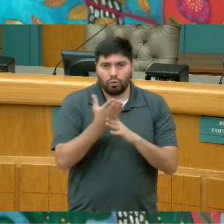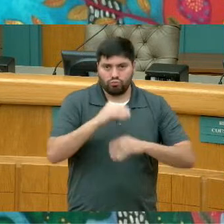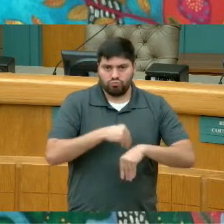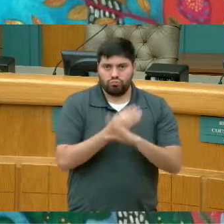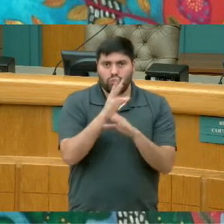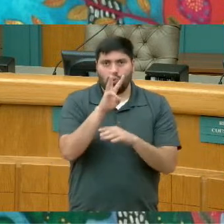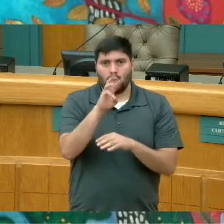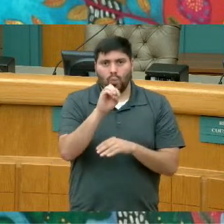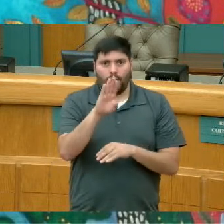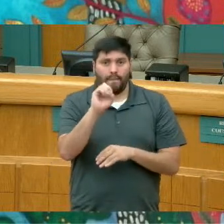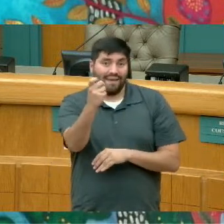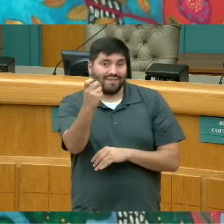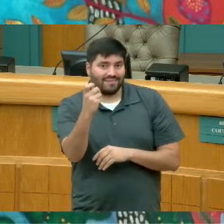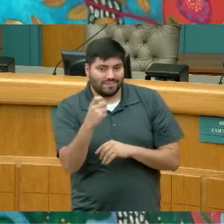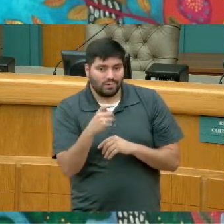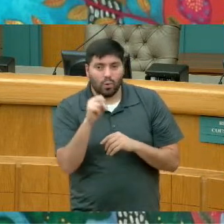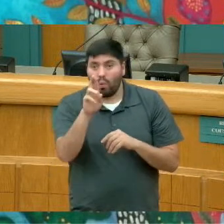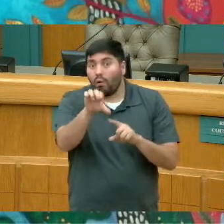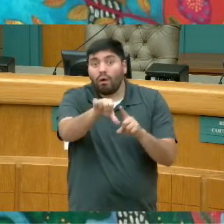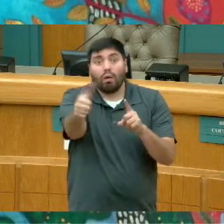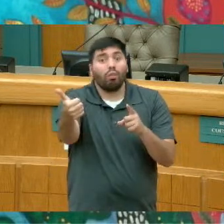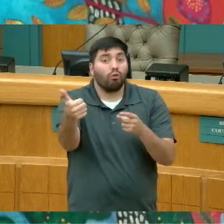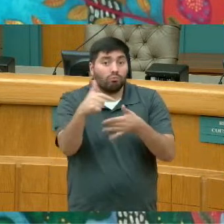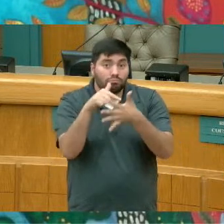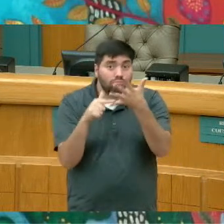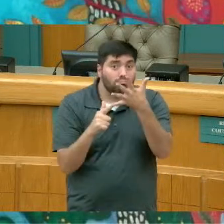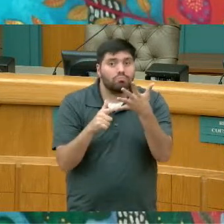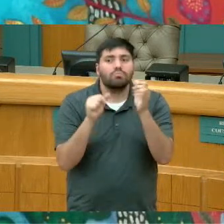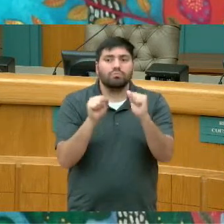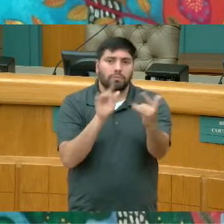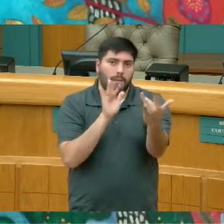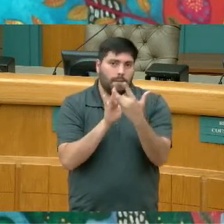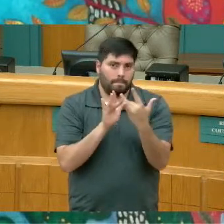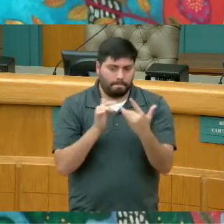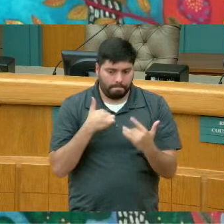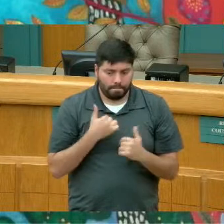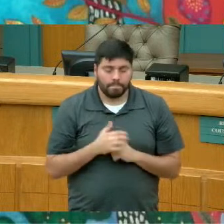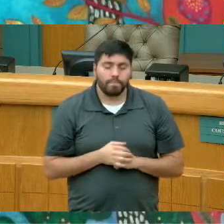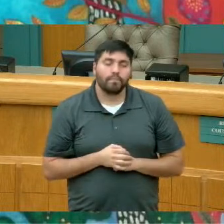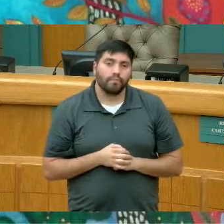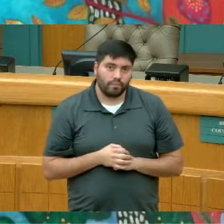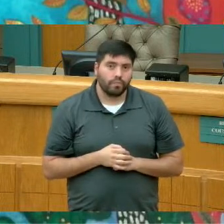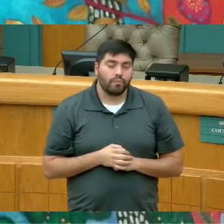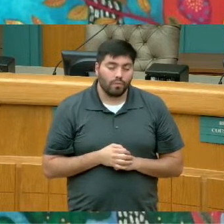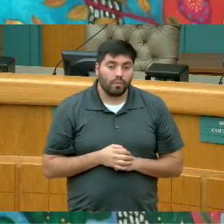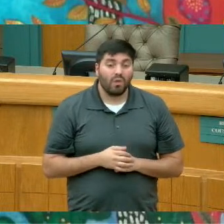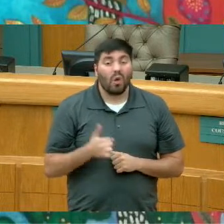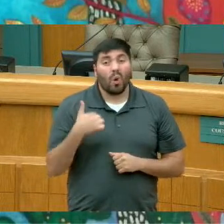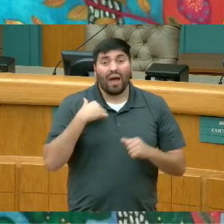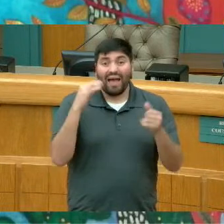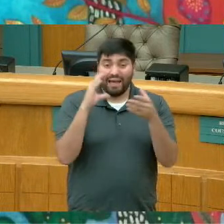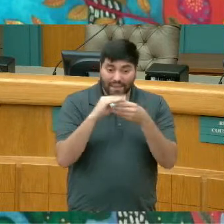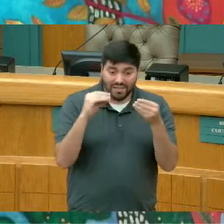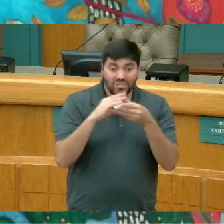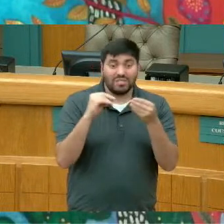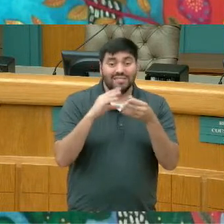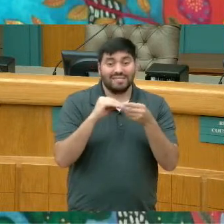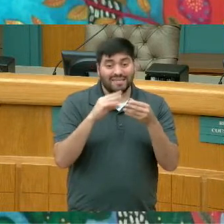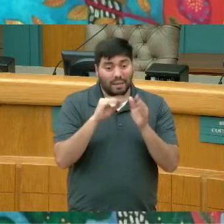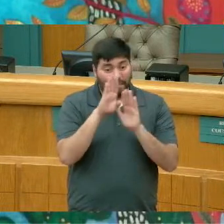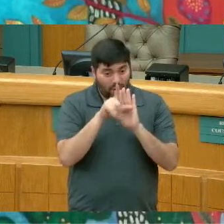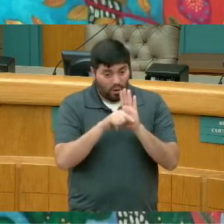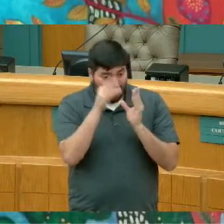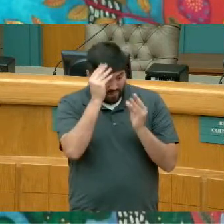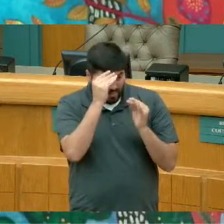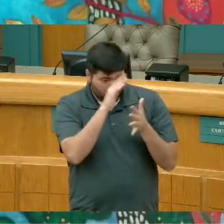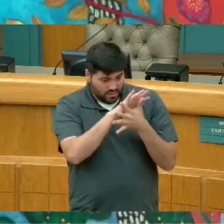via WebEx or any other forum that you might reach me on. And so I mention all of this background